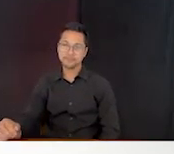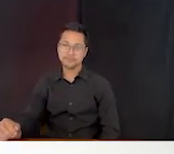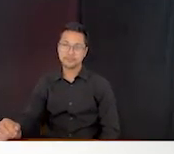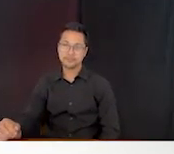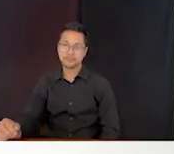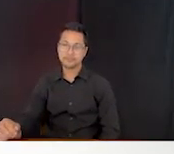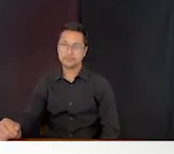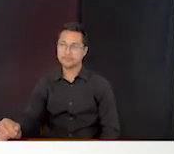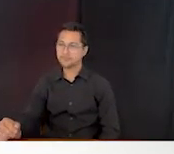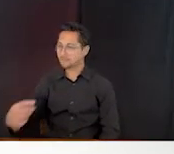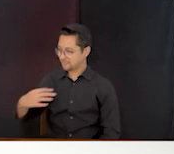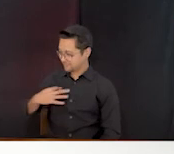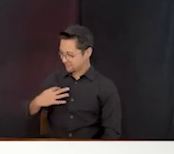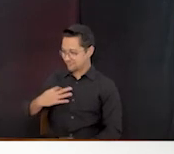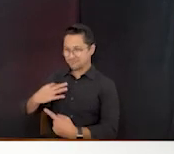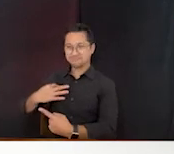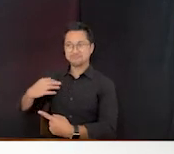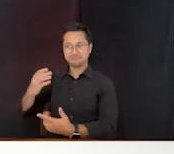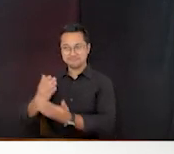Oh, T-shirts. All right.